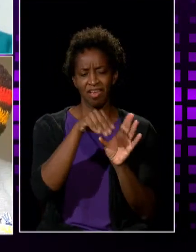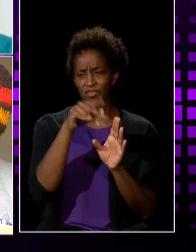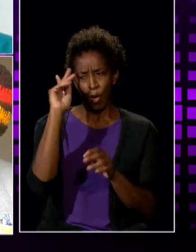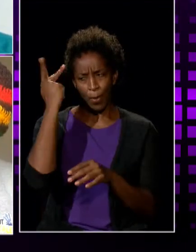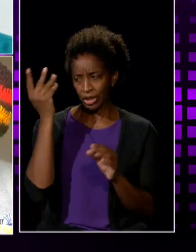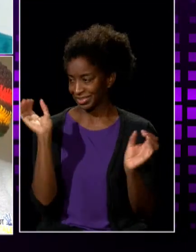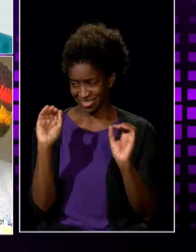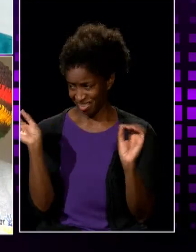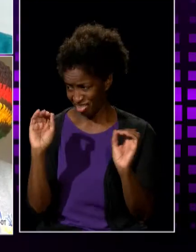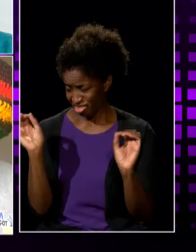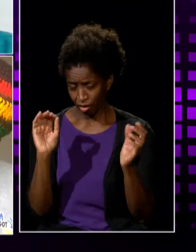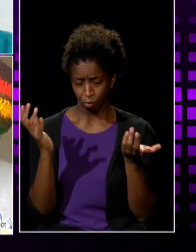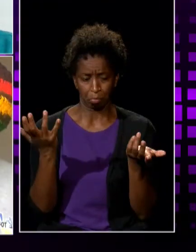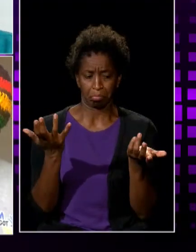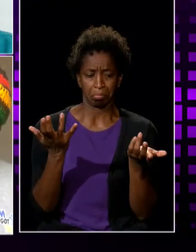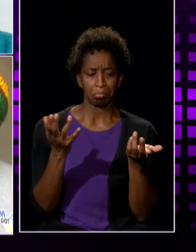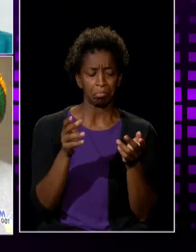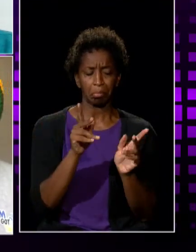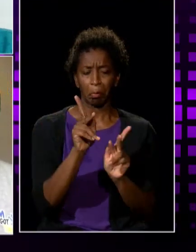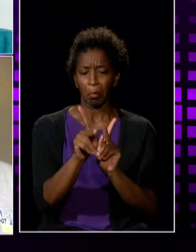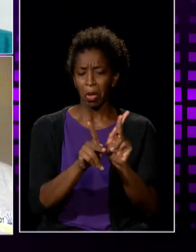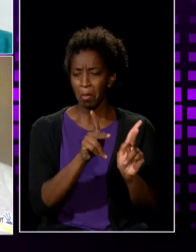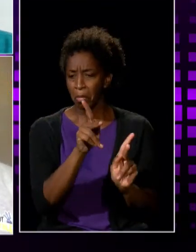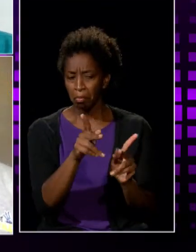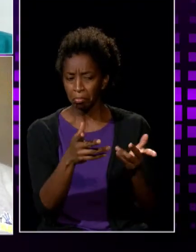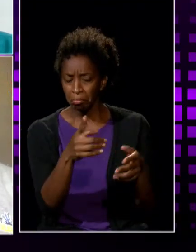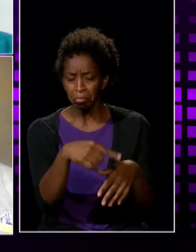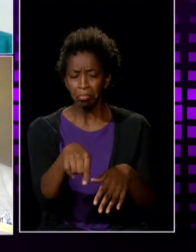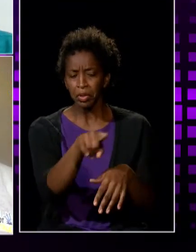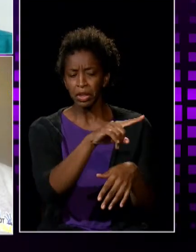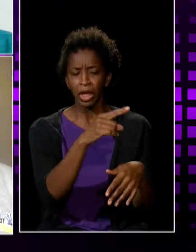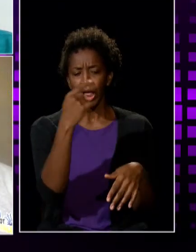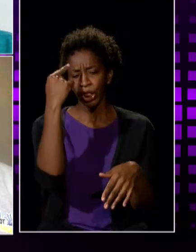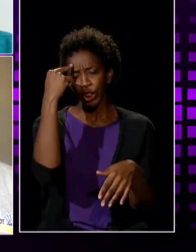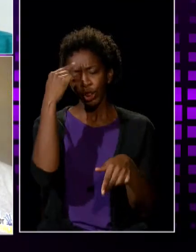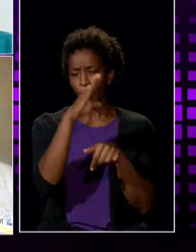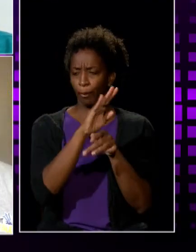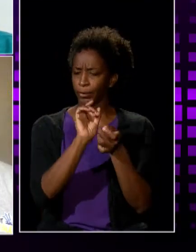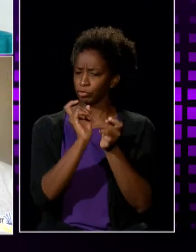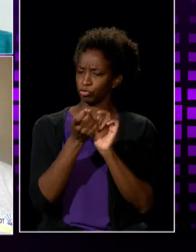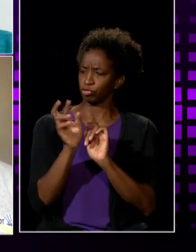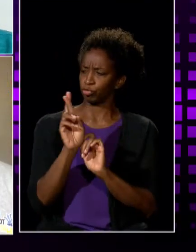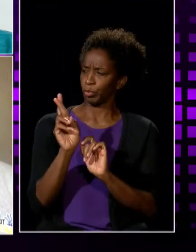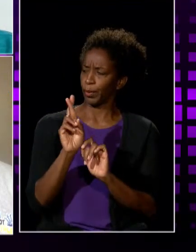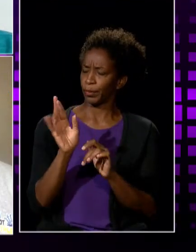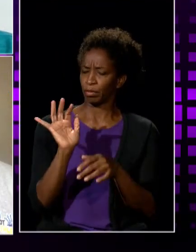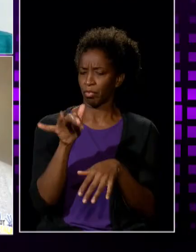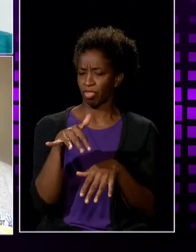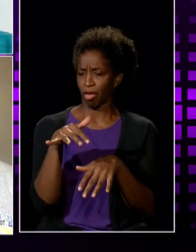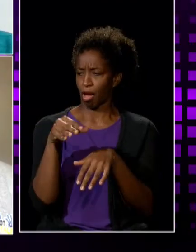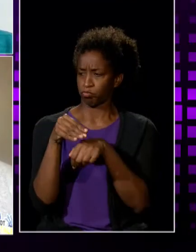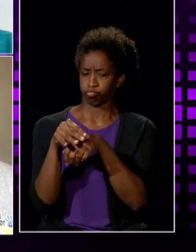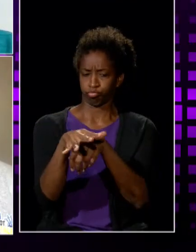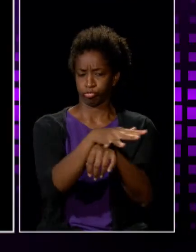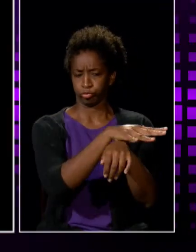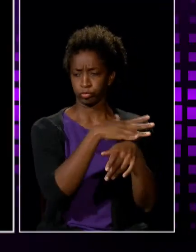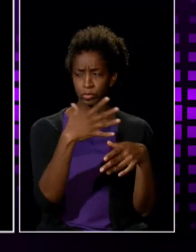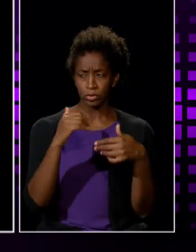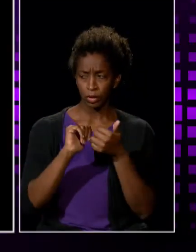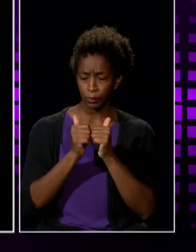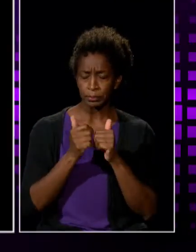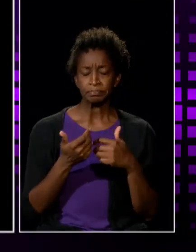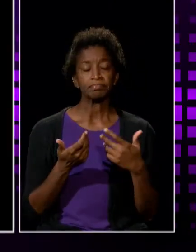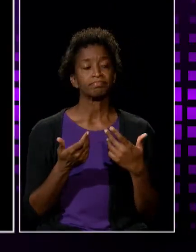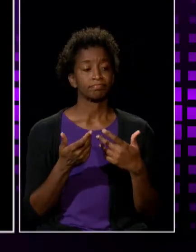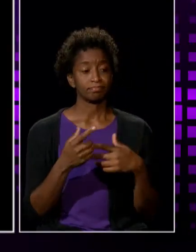Well, I agree with most of the persons who would have spoken in the interviews that we just saw. And I